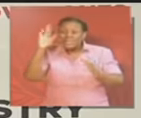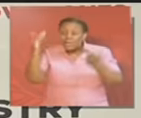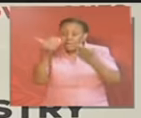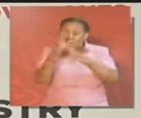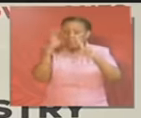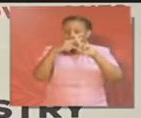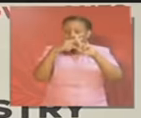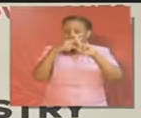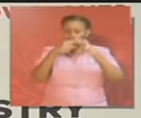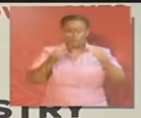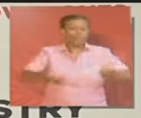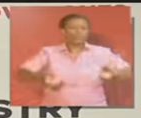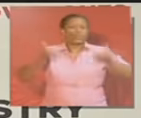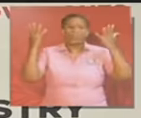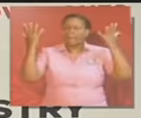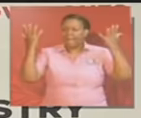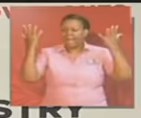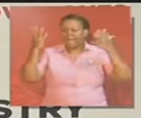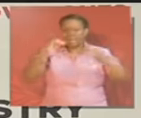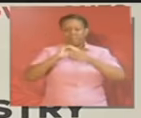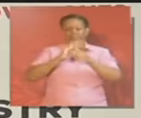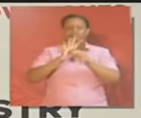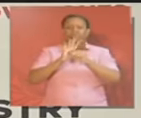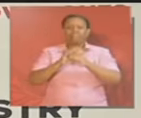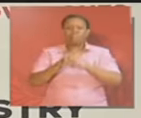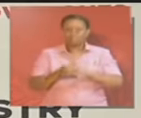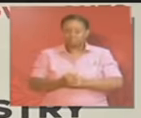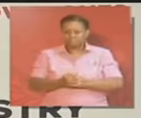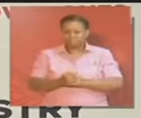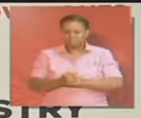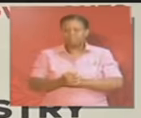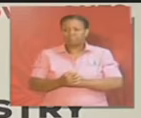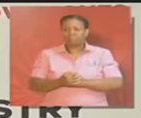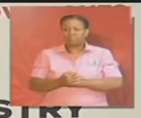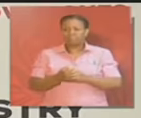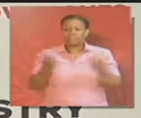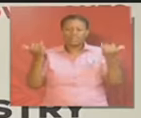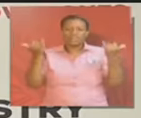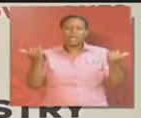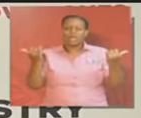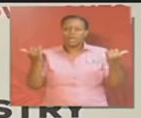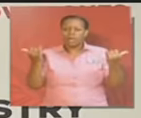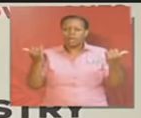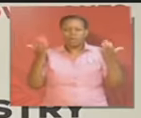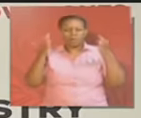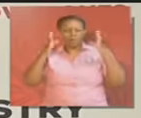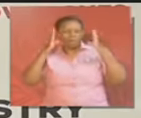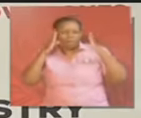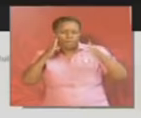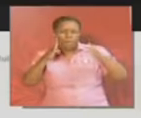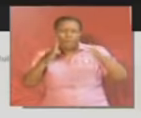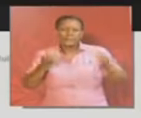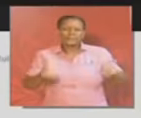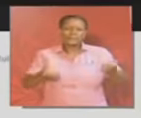April. I'd like to move directly into the epidemiologic update, so if we can have the